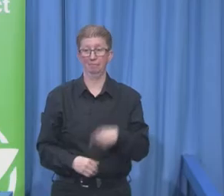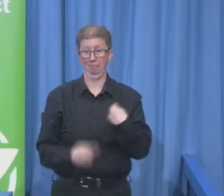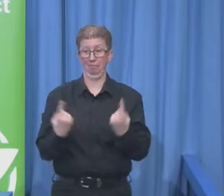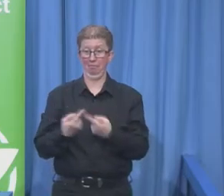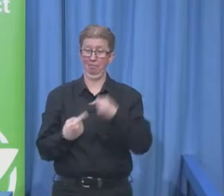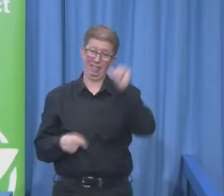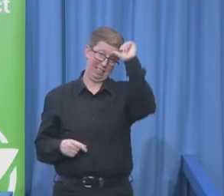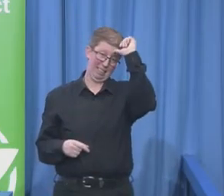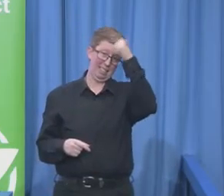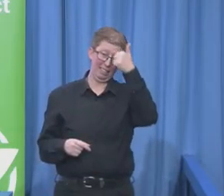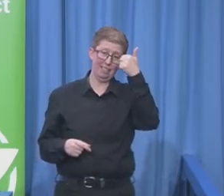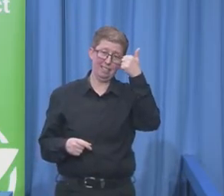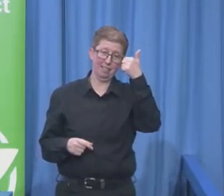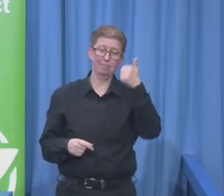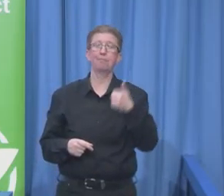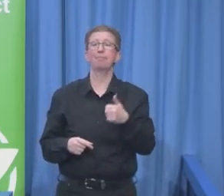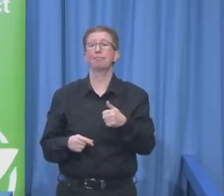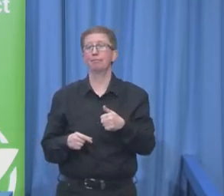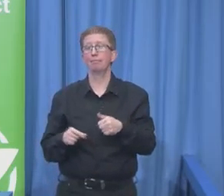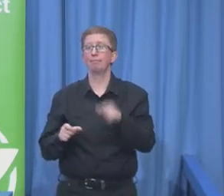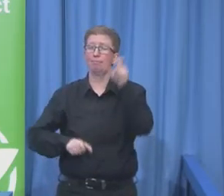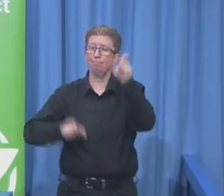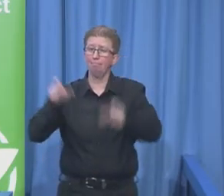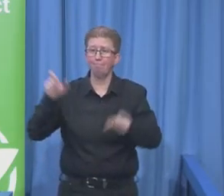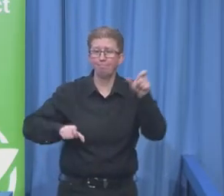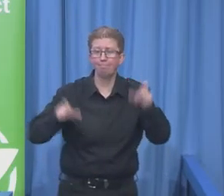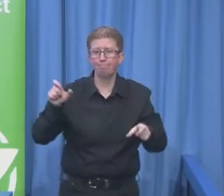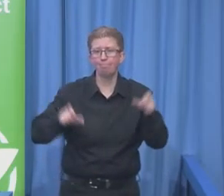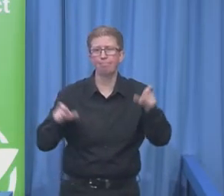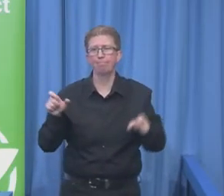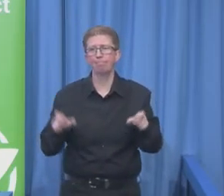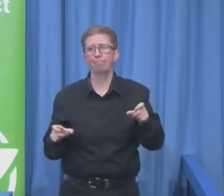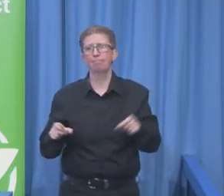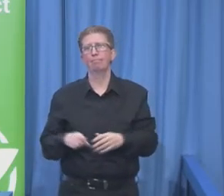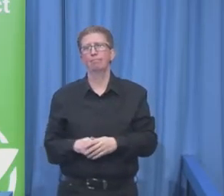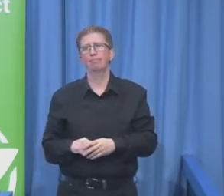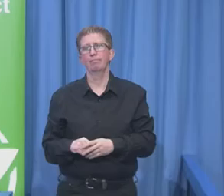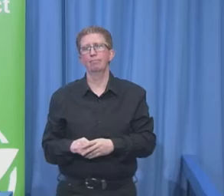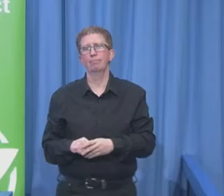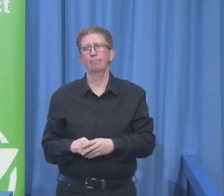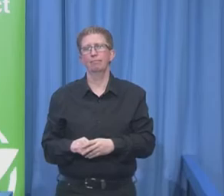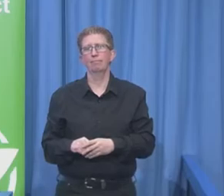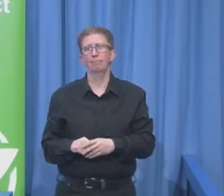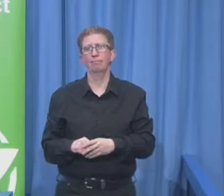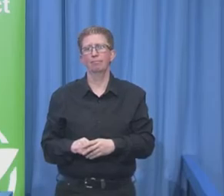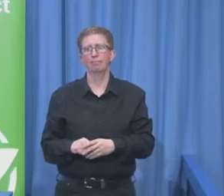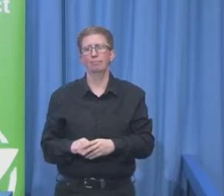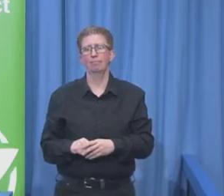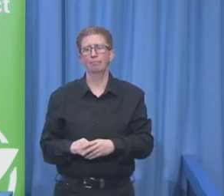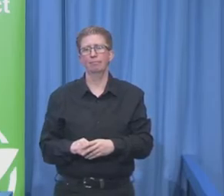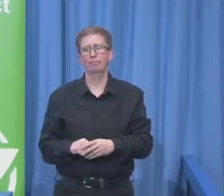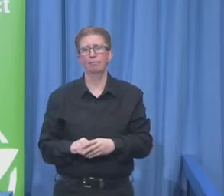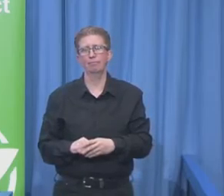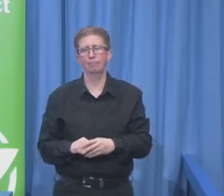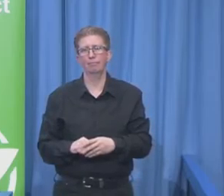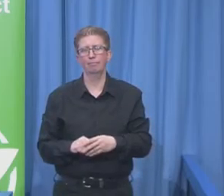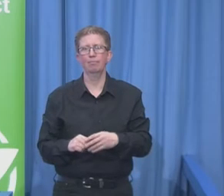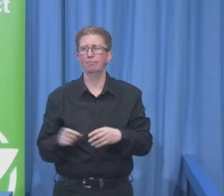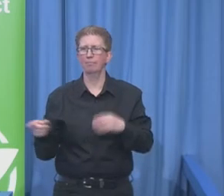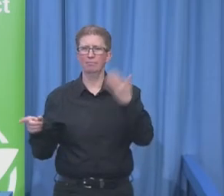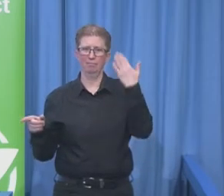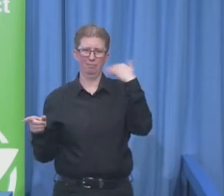jobs because of the security that it brings. And I think that's perfectly fine, and we should, allow that to happen